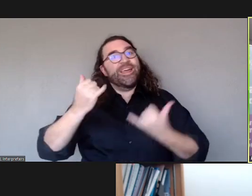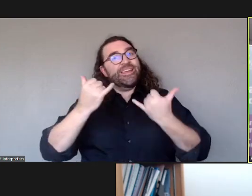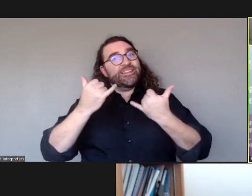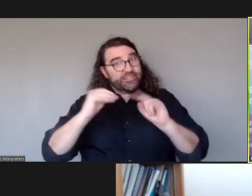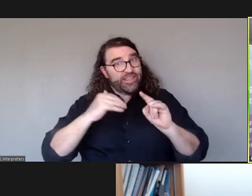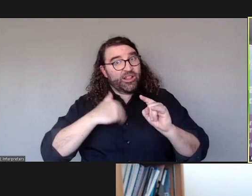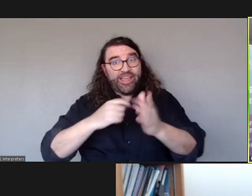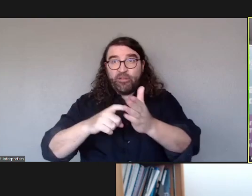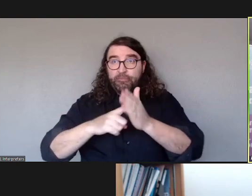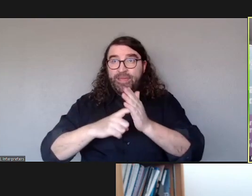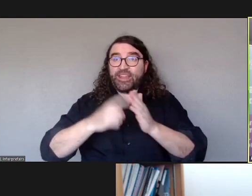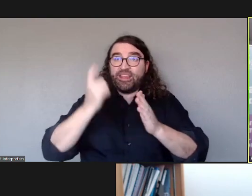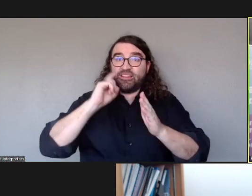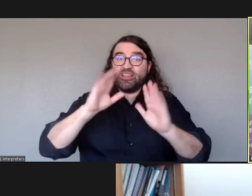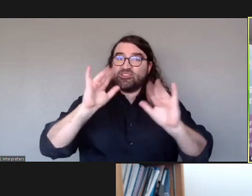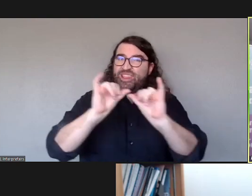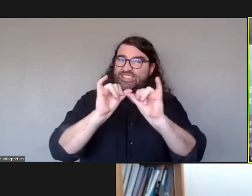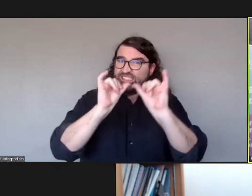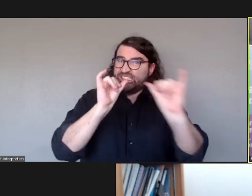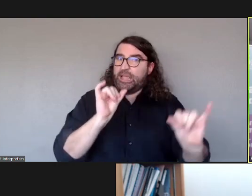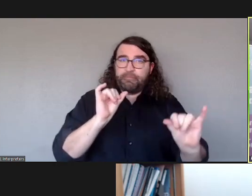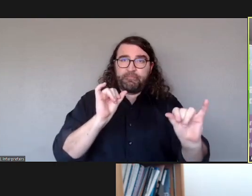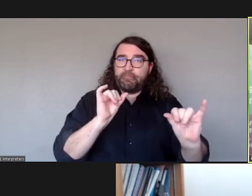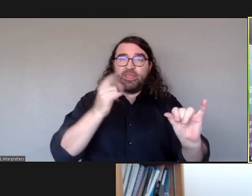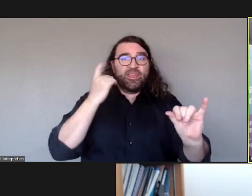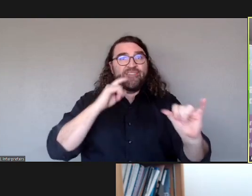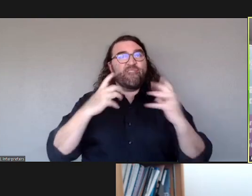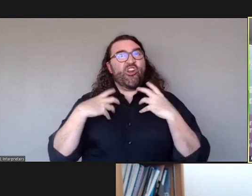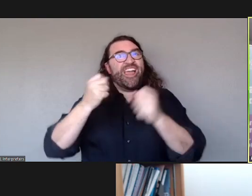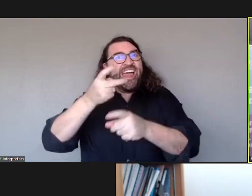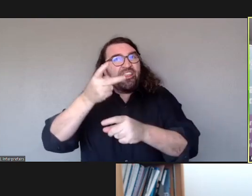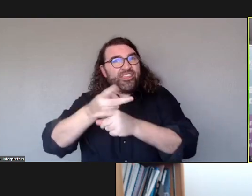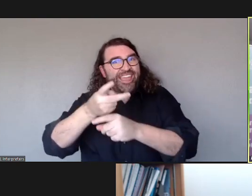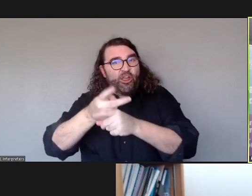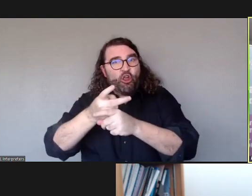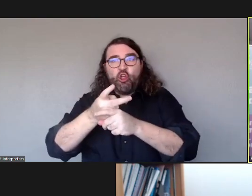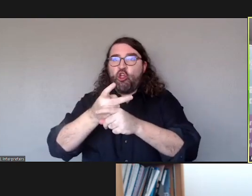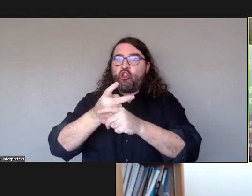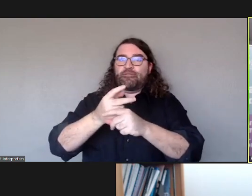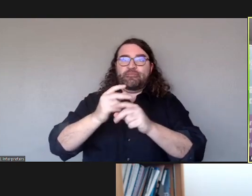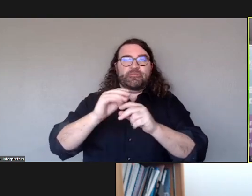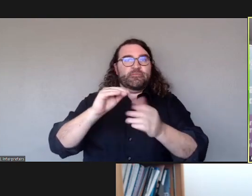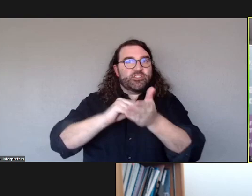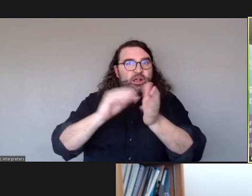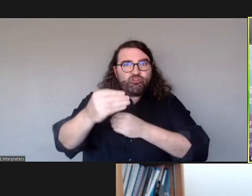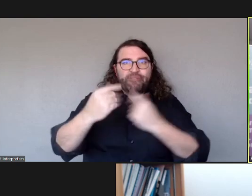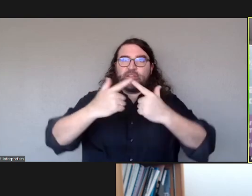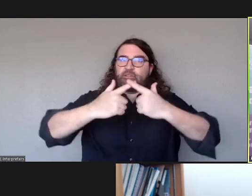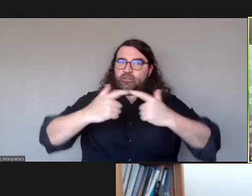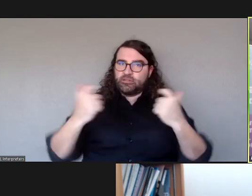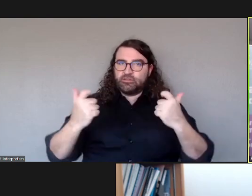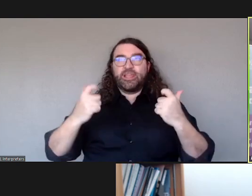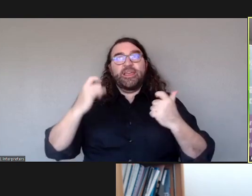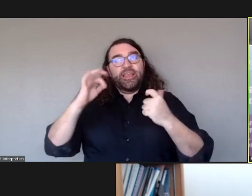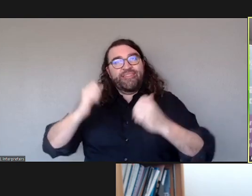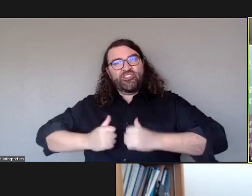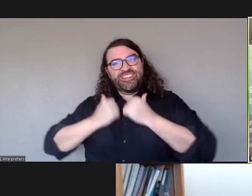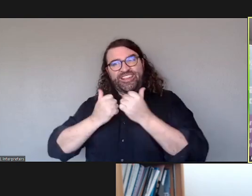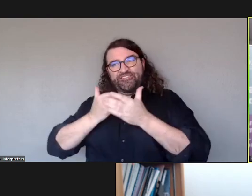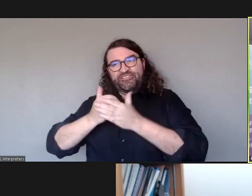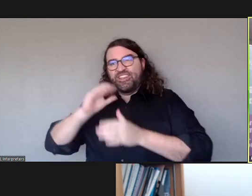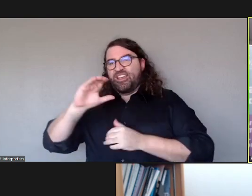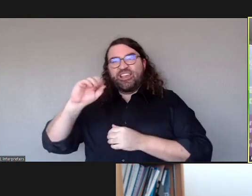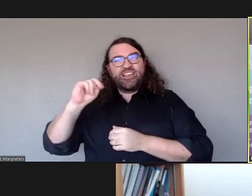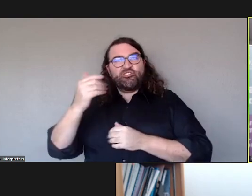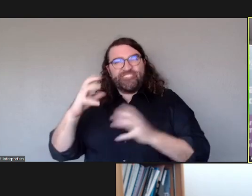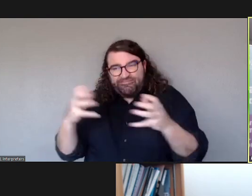in place, hasn't changed for healthcare settings, congregate living settings, just because those